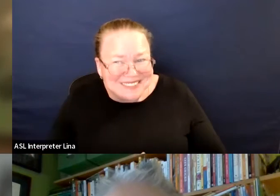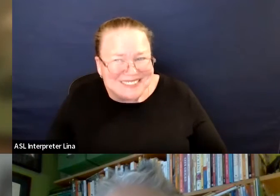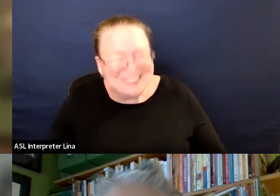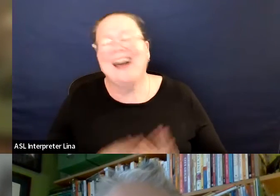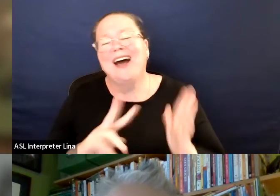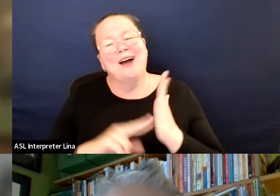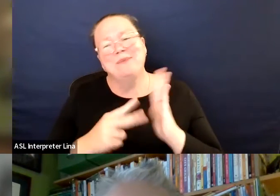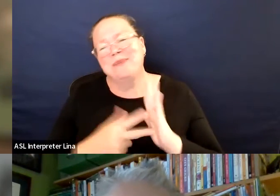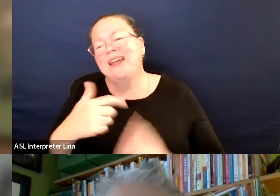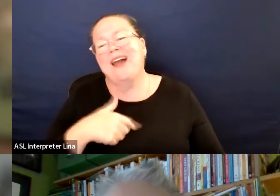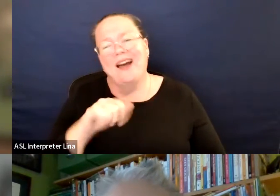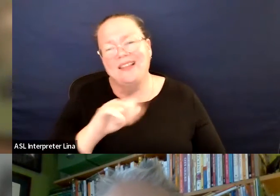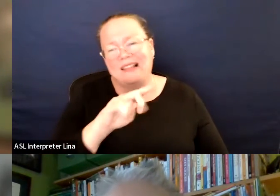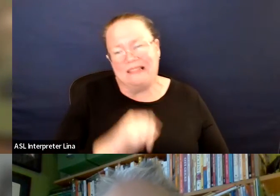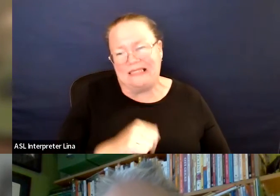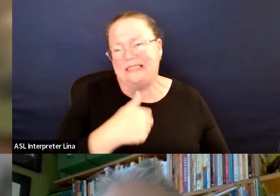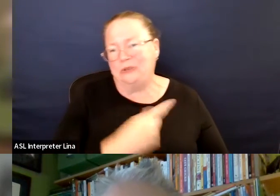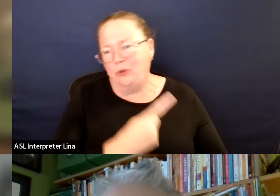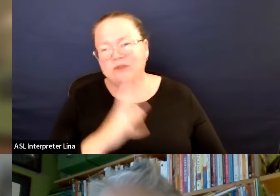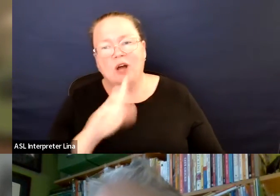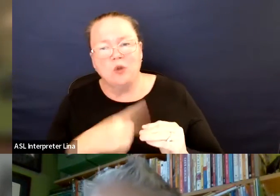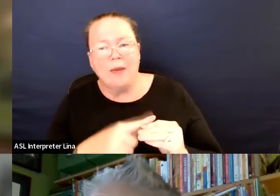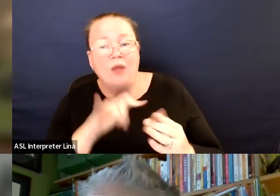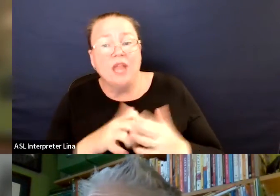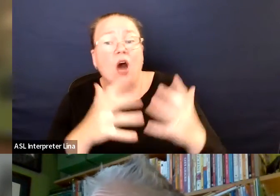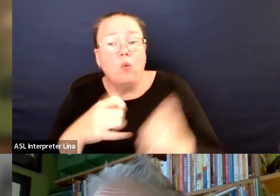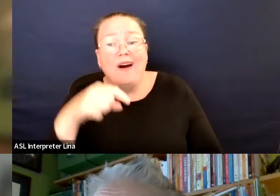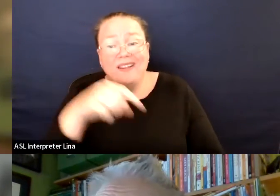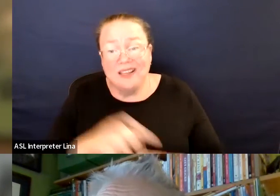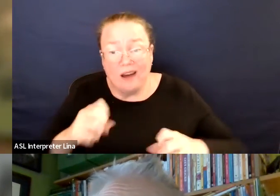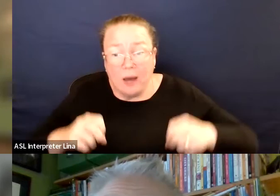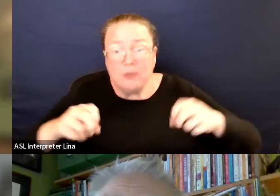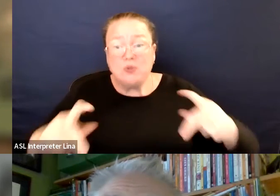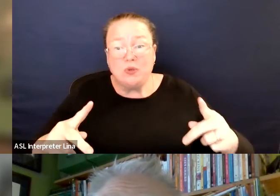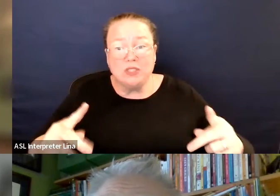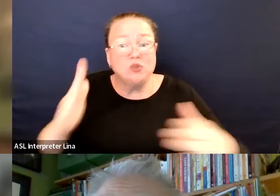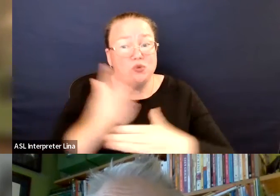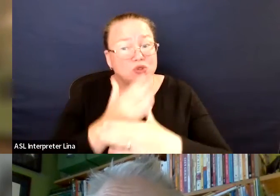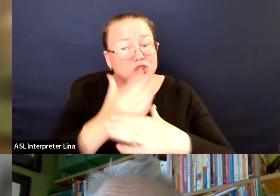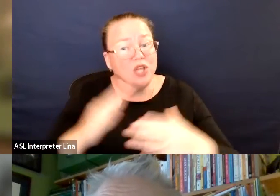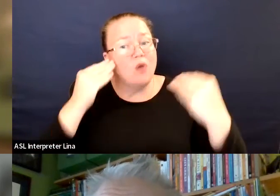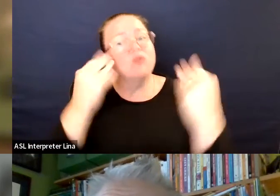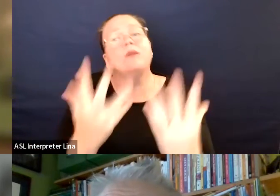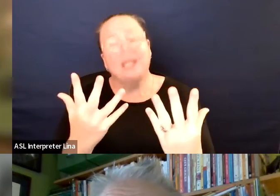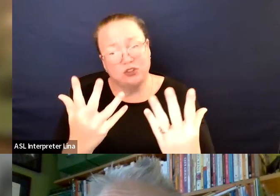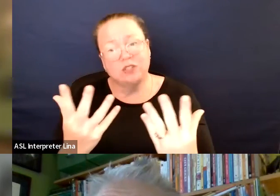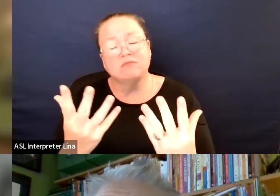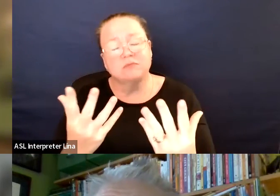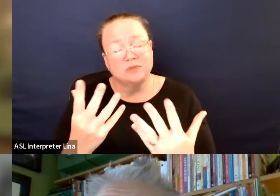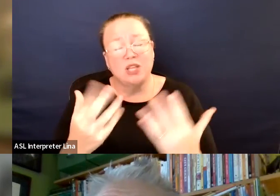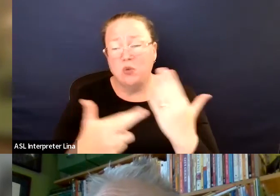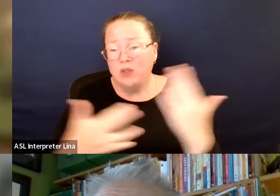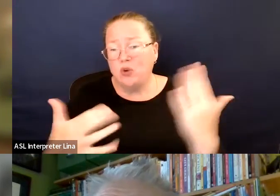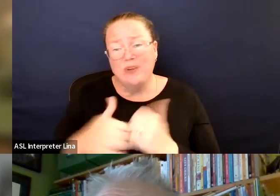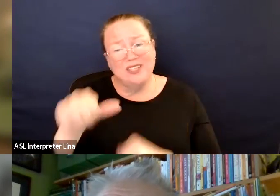mean, Linda and I talked about this, and we really wanted this to be an opportunity to share information and resources with